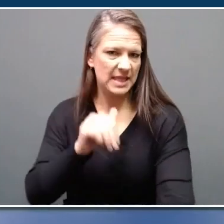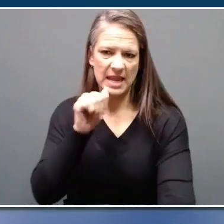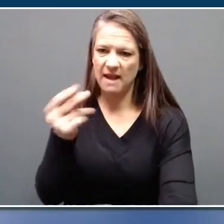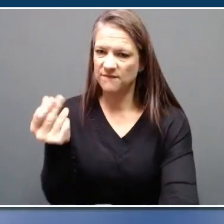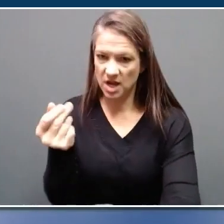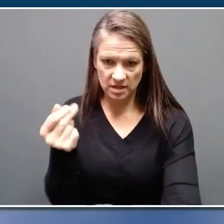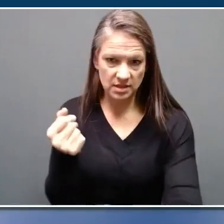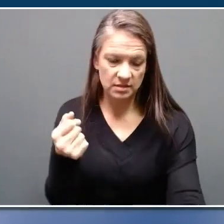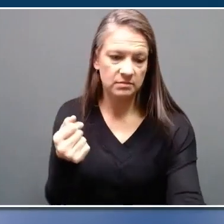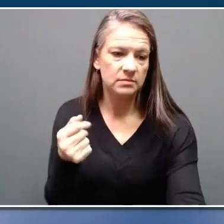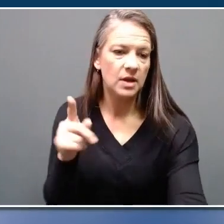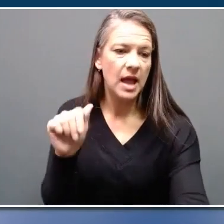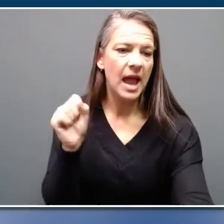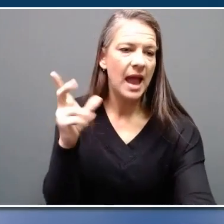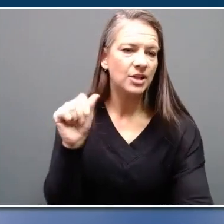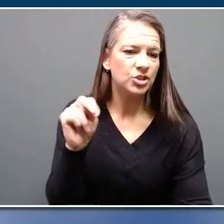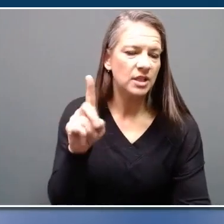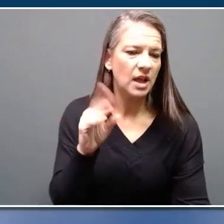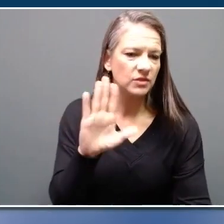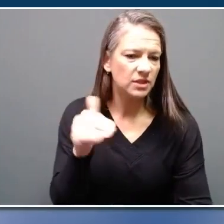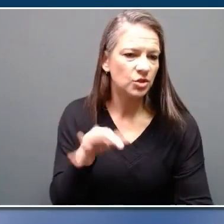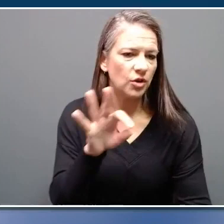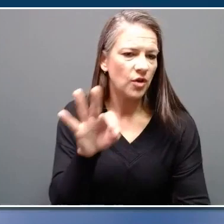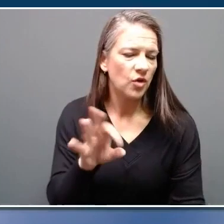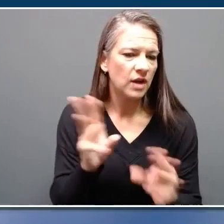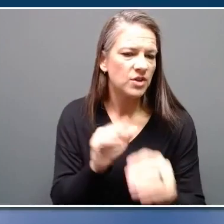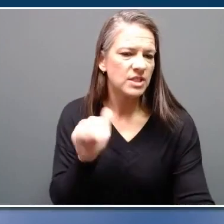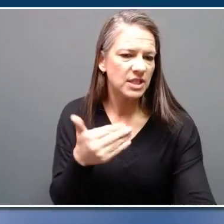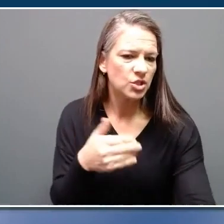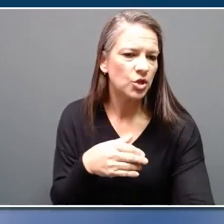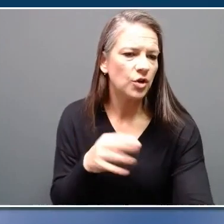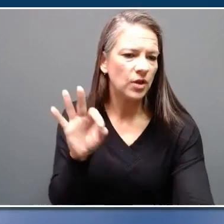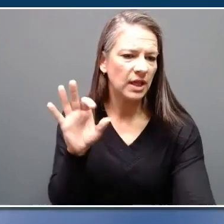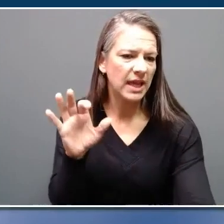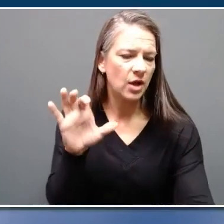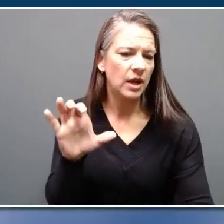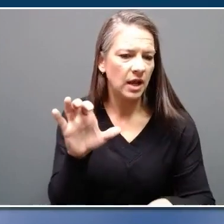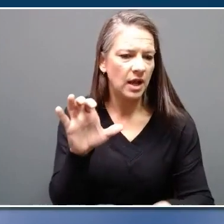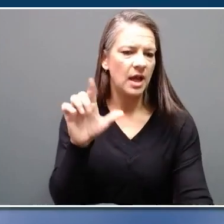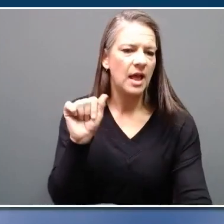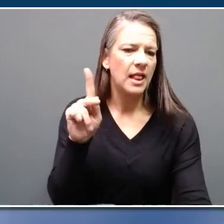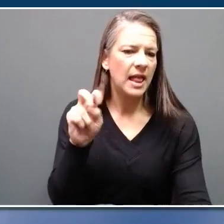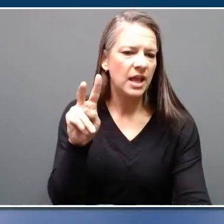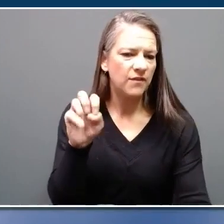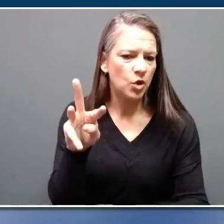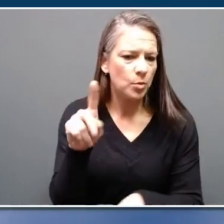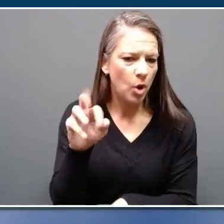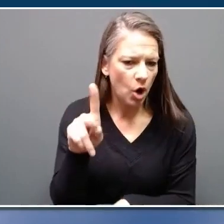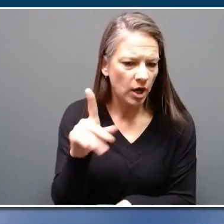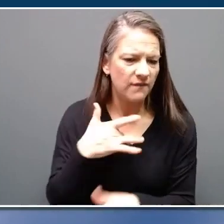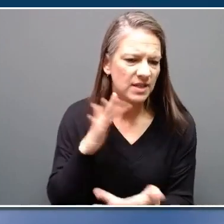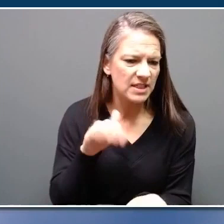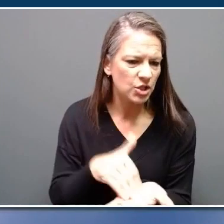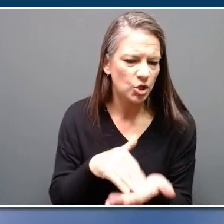from the Ashland Conference Center to the Frankfurt Convention Center and the Franklin County Lakeview Park Event Center. Every